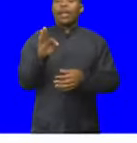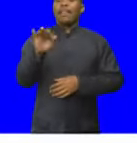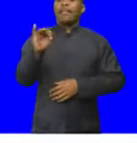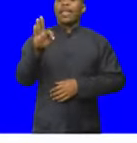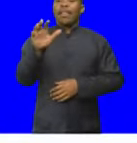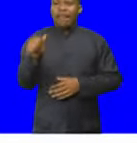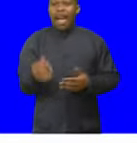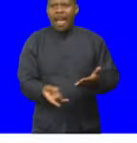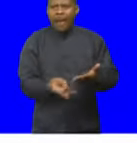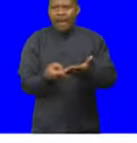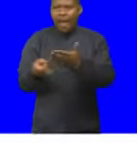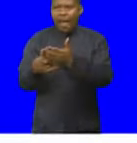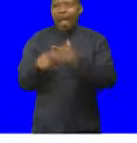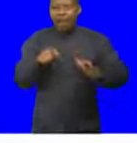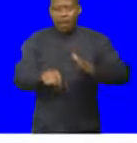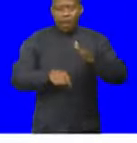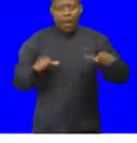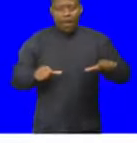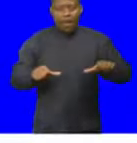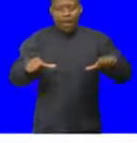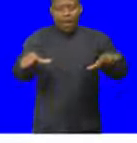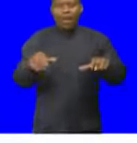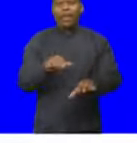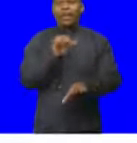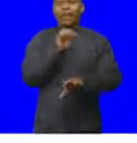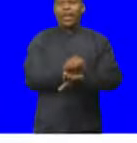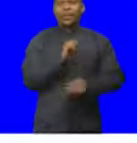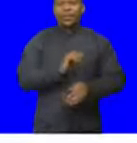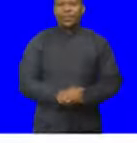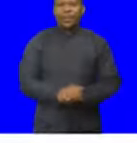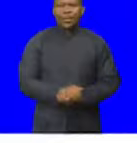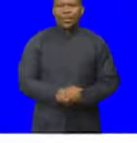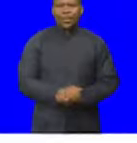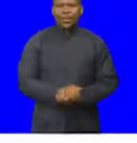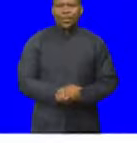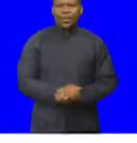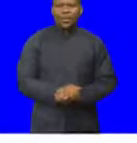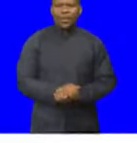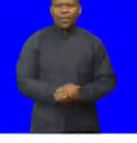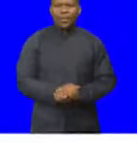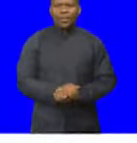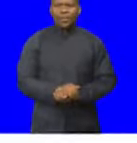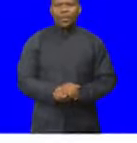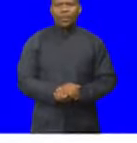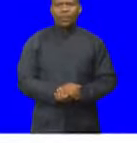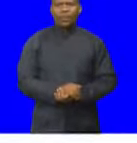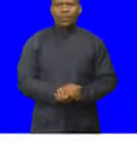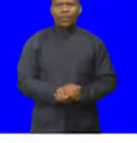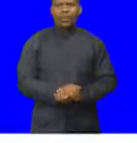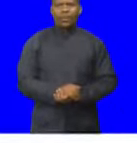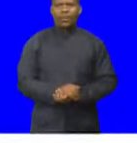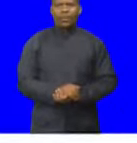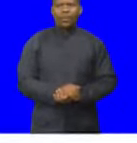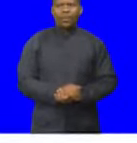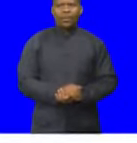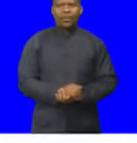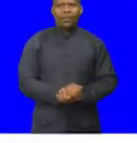kwelihlelo le-Gold Project. Lobikele umsakazi Eswatini TV kutemidlalo, ngilinda Dlamini eMbabane.